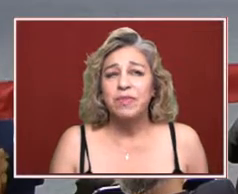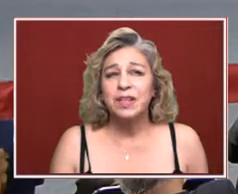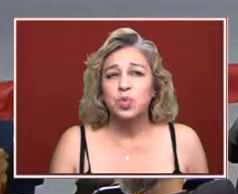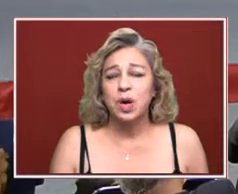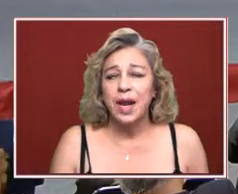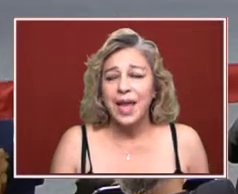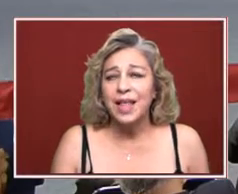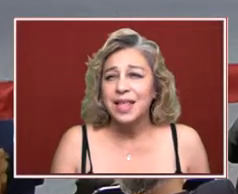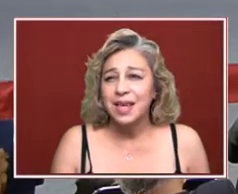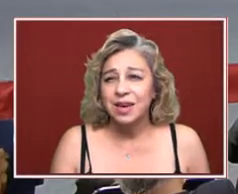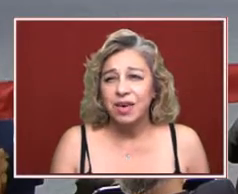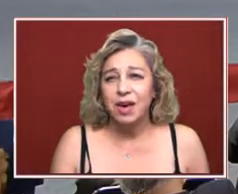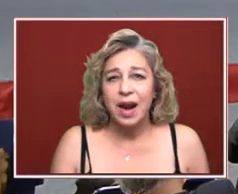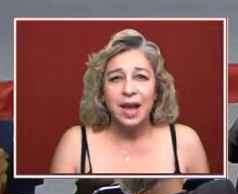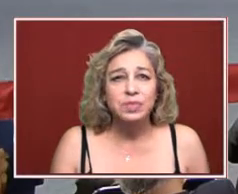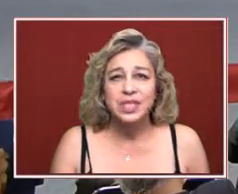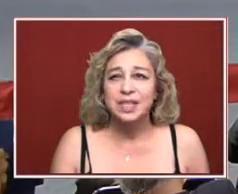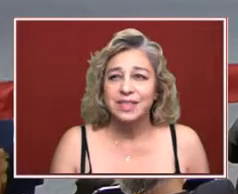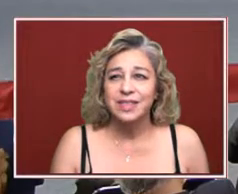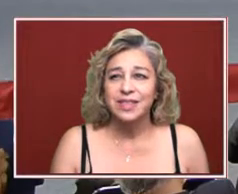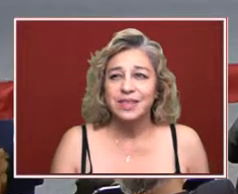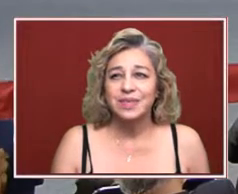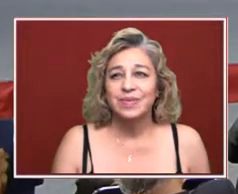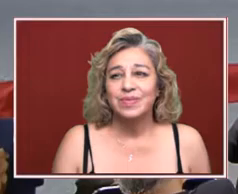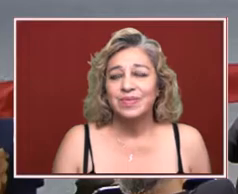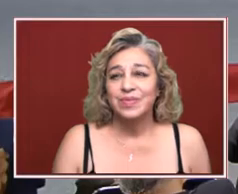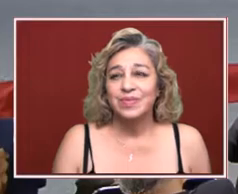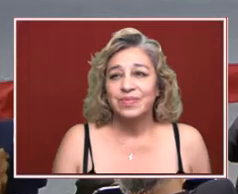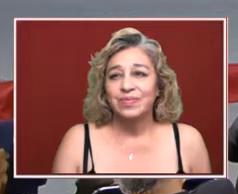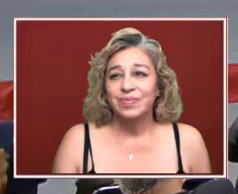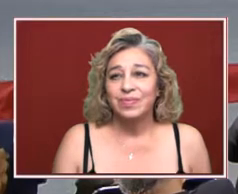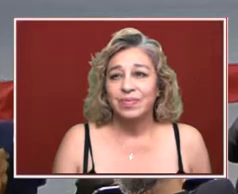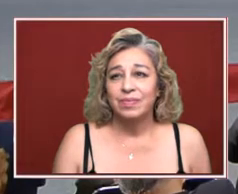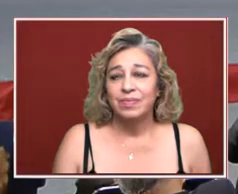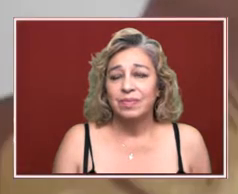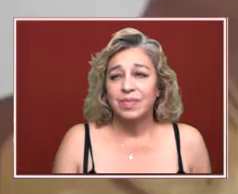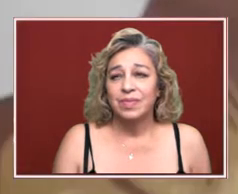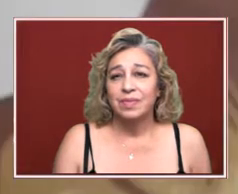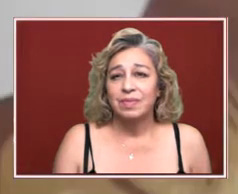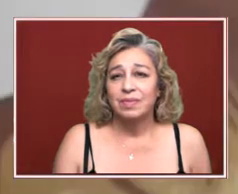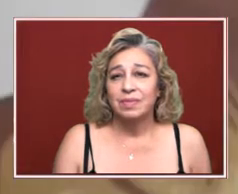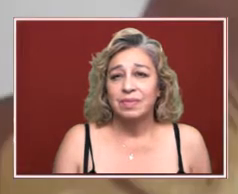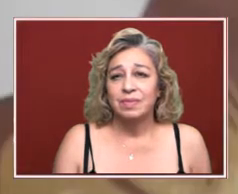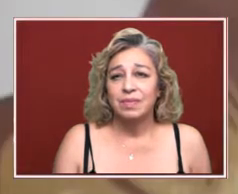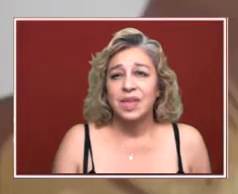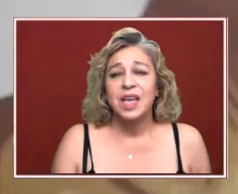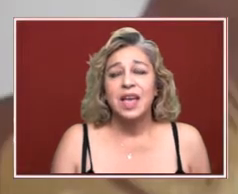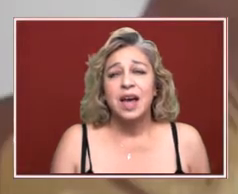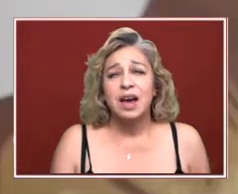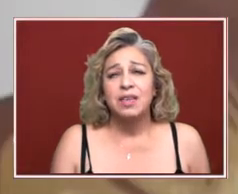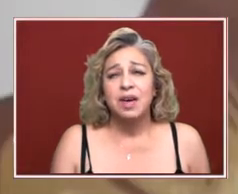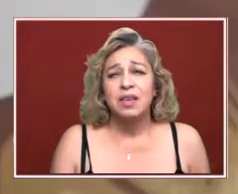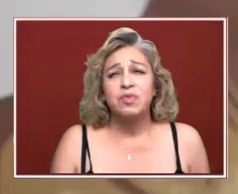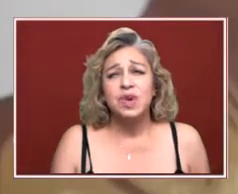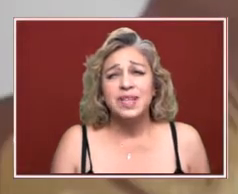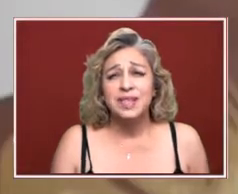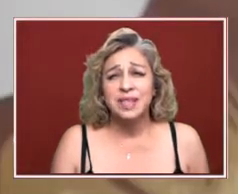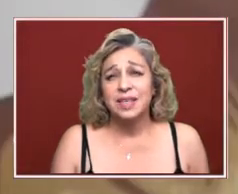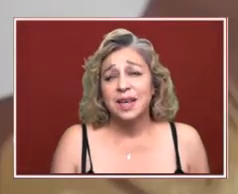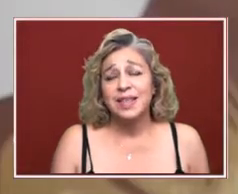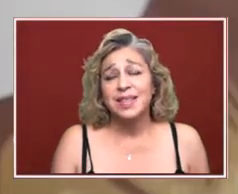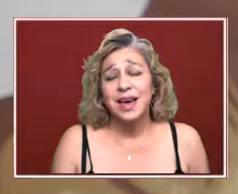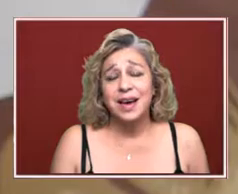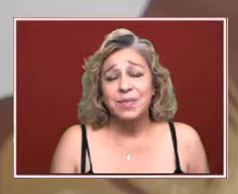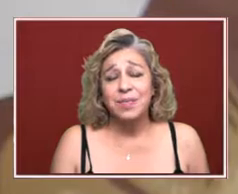we felt were alien or absent. De riesgos importantes de carácter institucional. Of